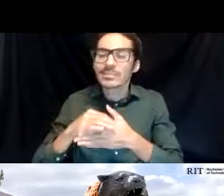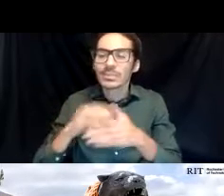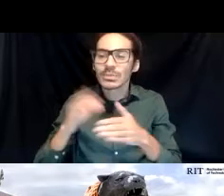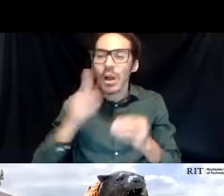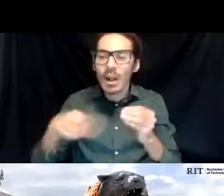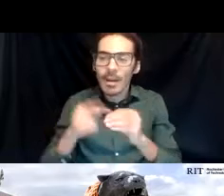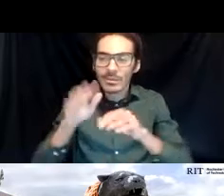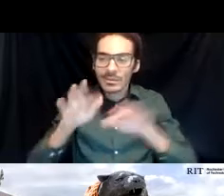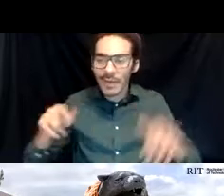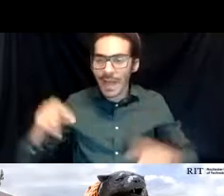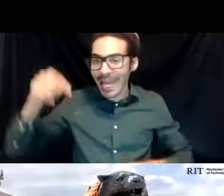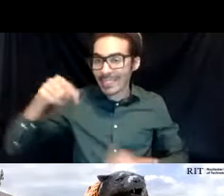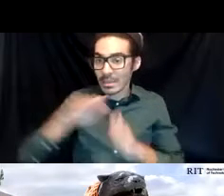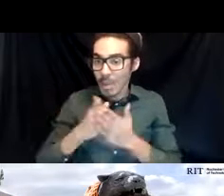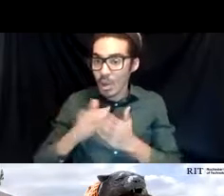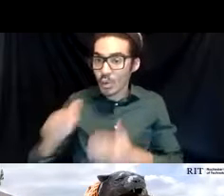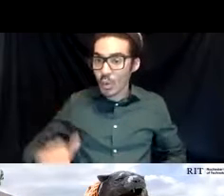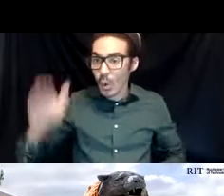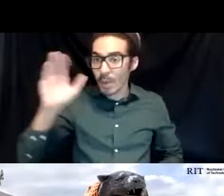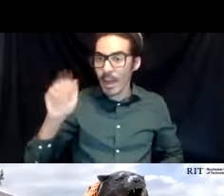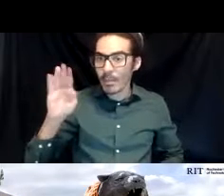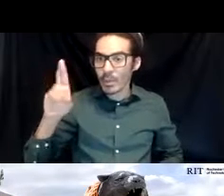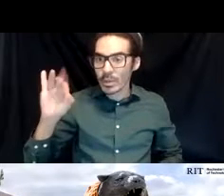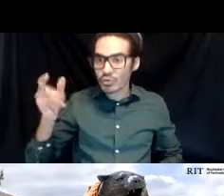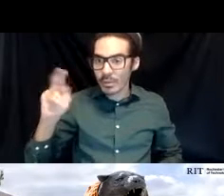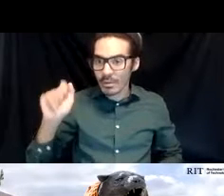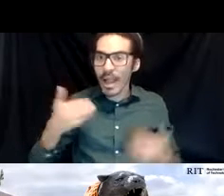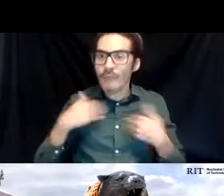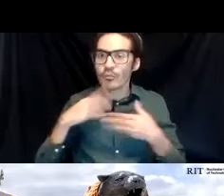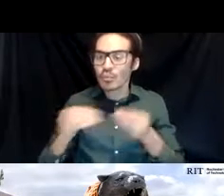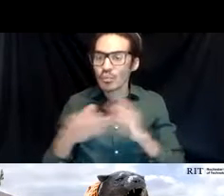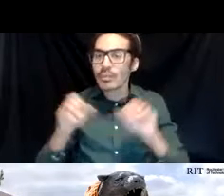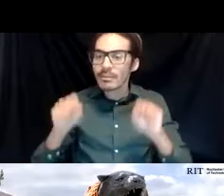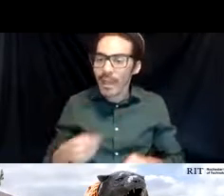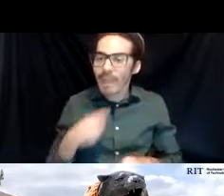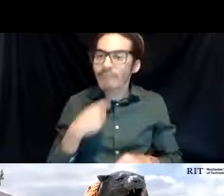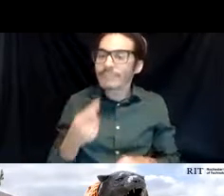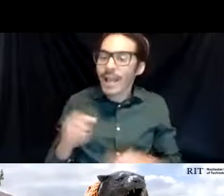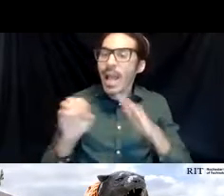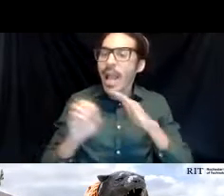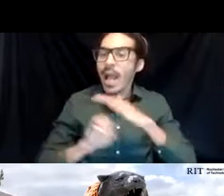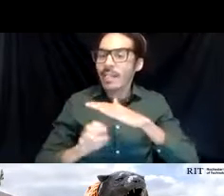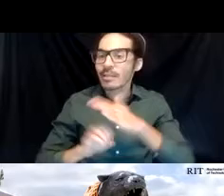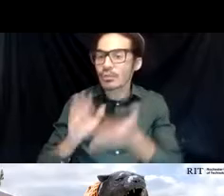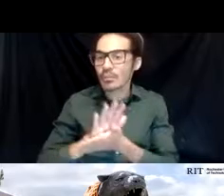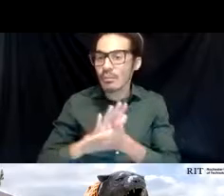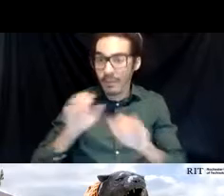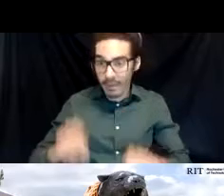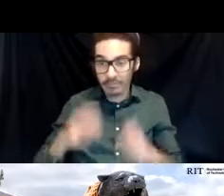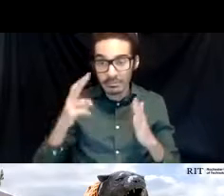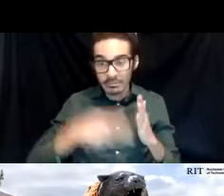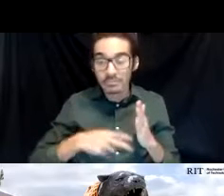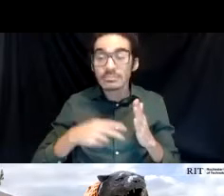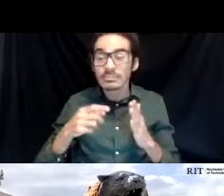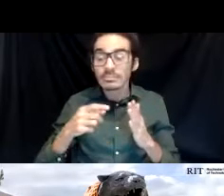in this book, Growing Up Aboriginal, there are some stories which could be read in elementary school. And especially